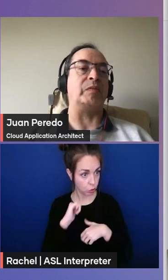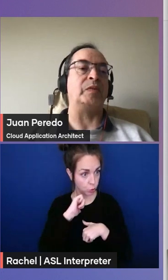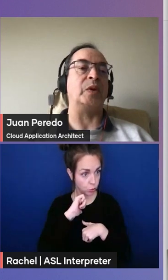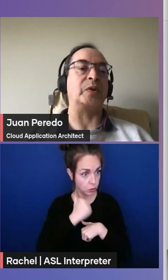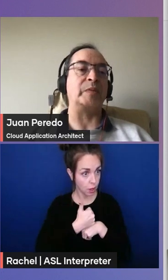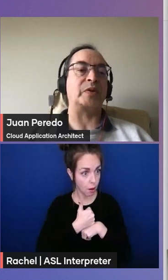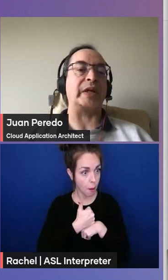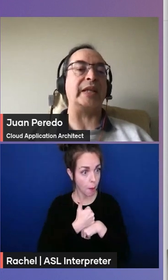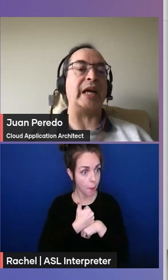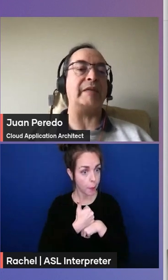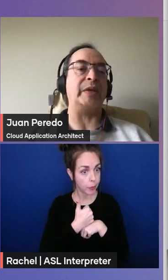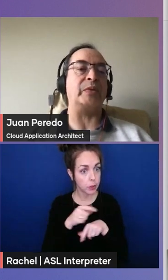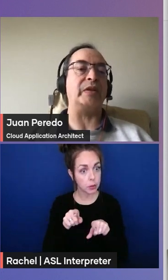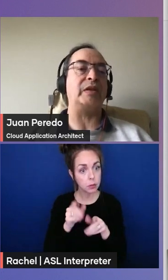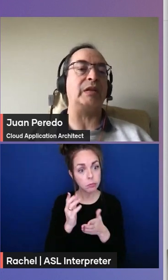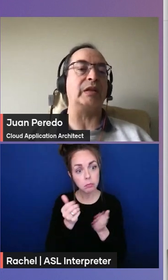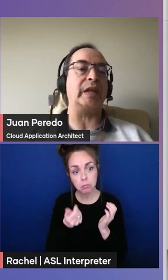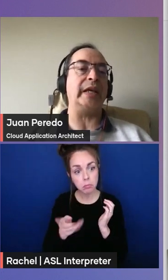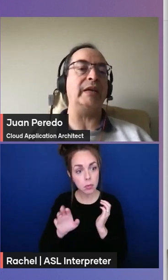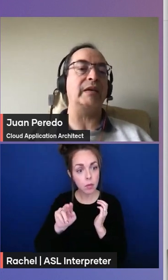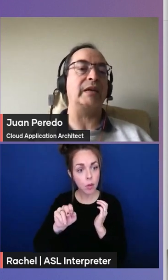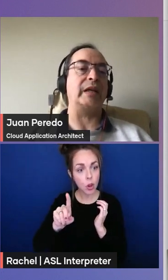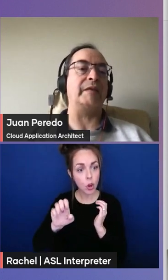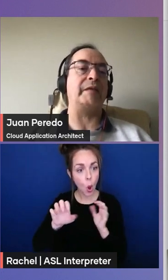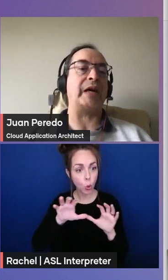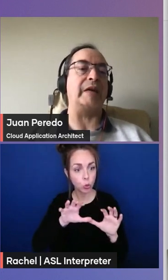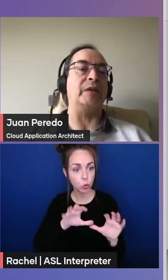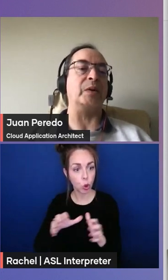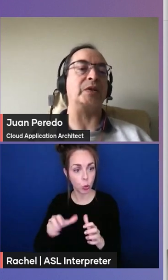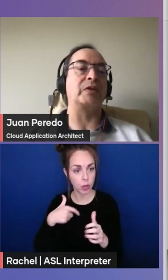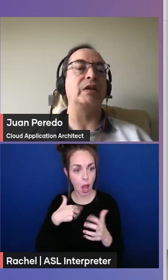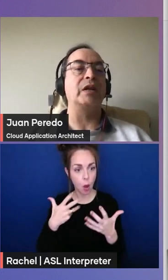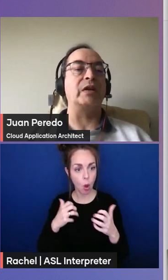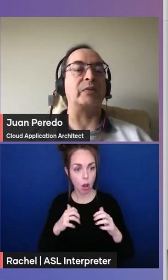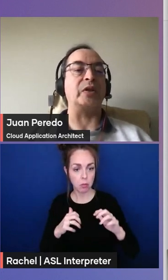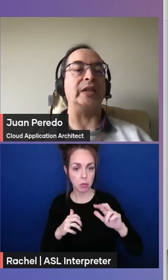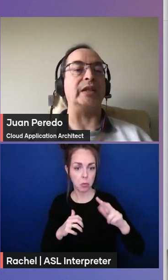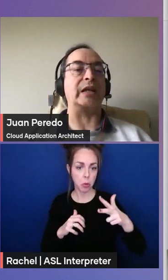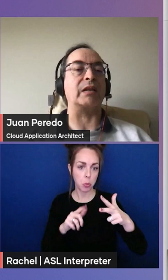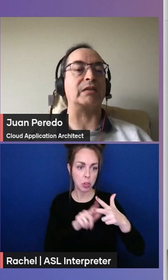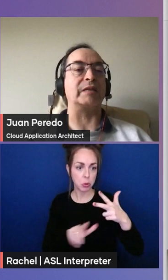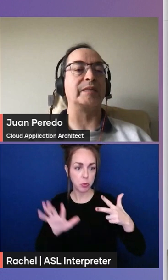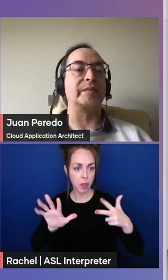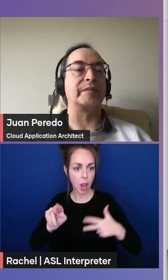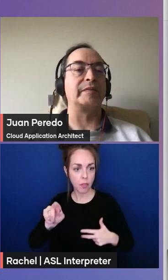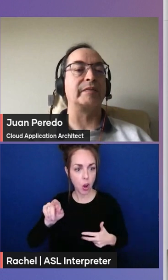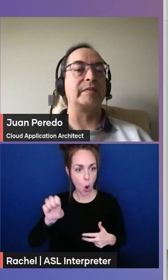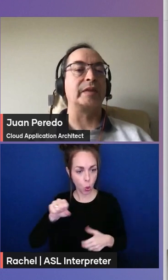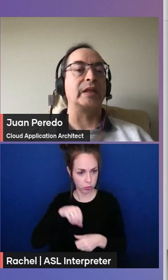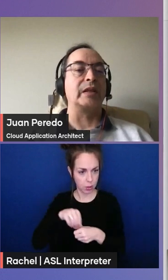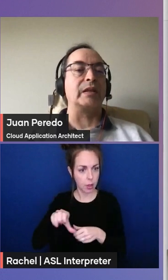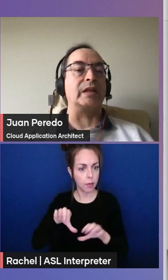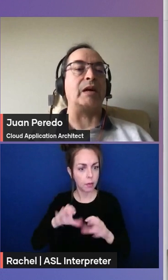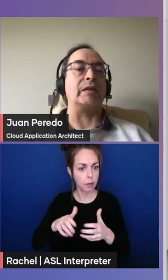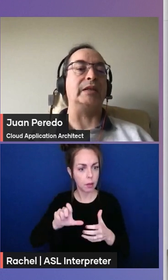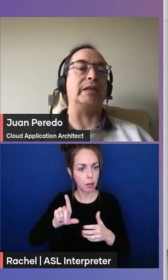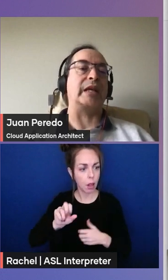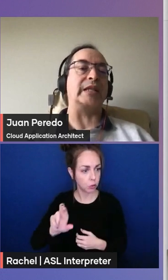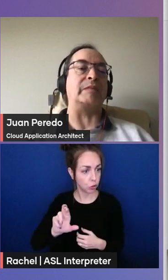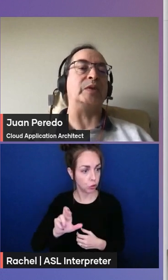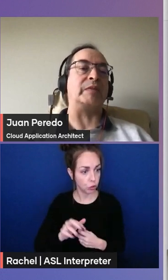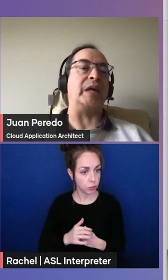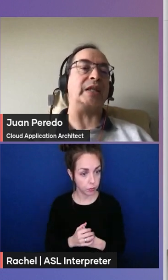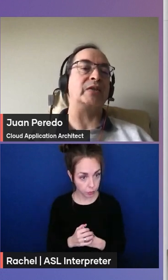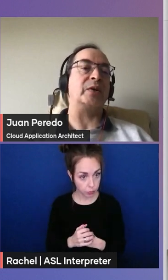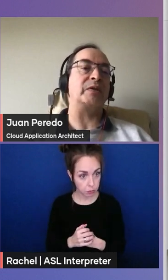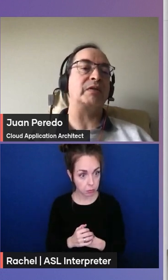some node groups so I can have between 3 and 5 nodes running in that cluster. Now, in this case,